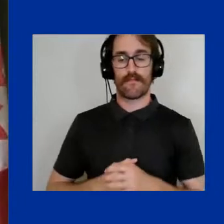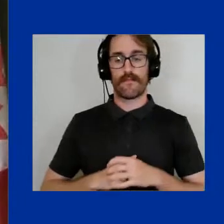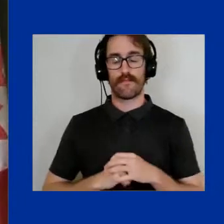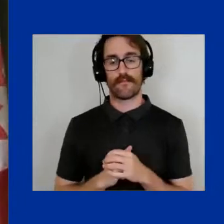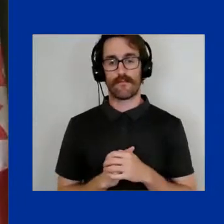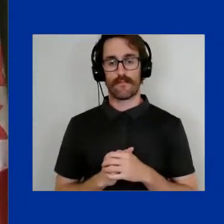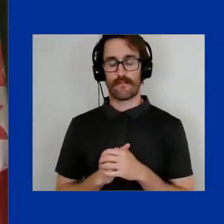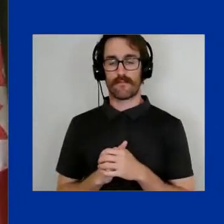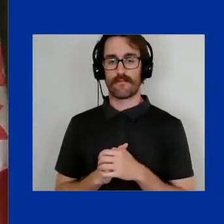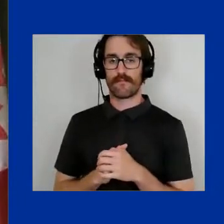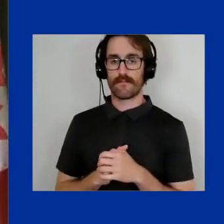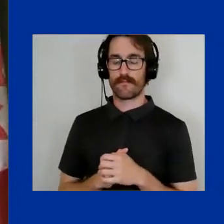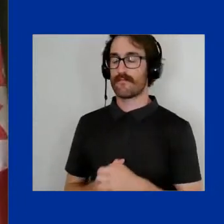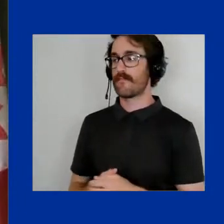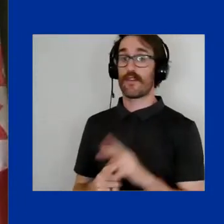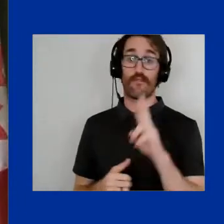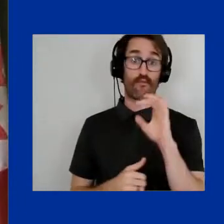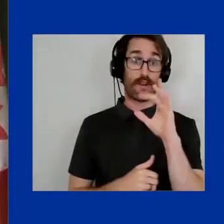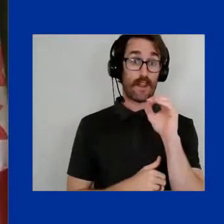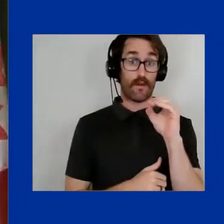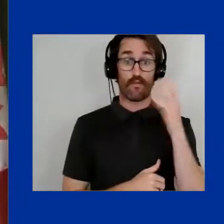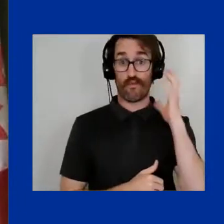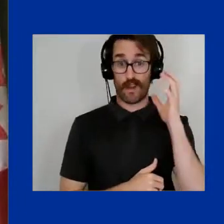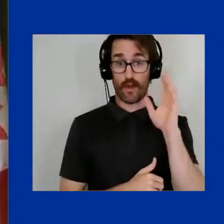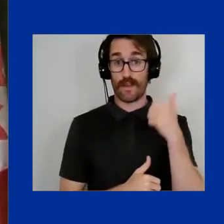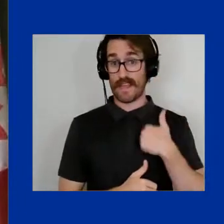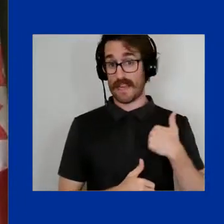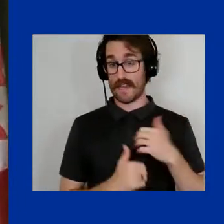Thank you so much.